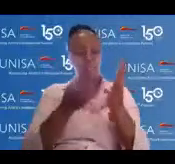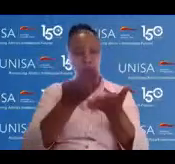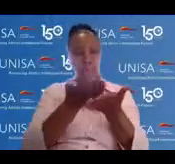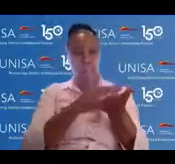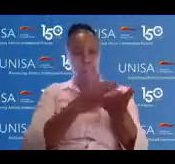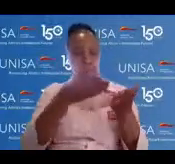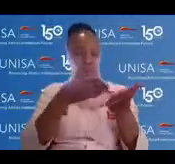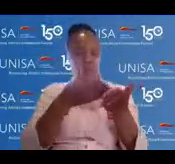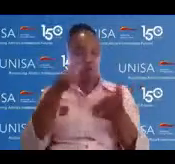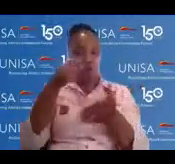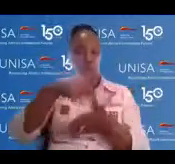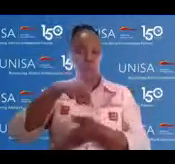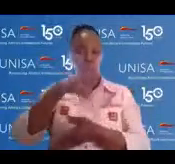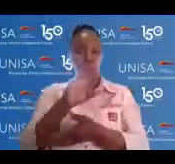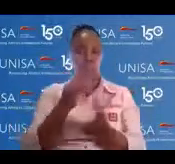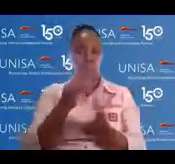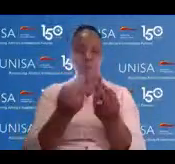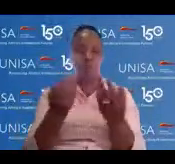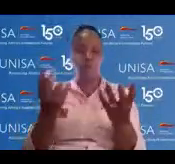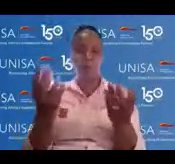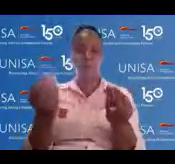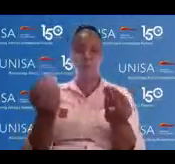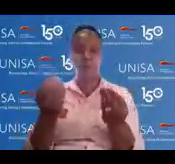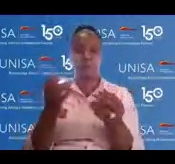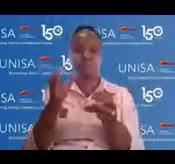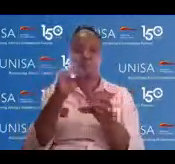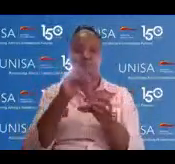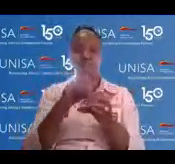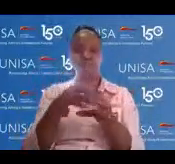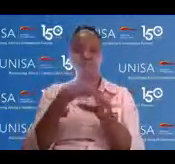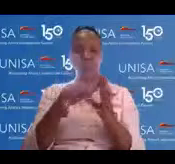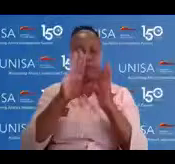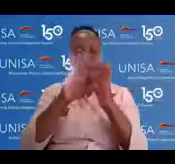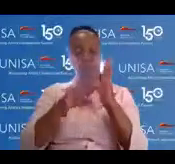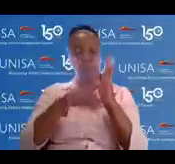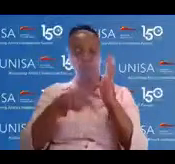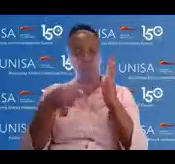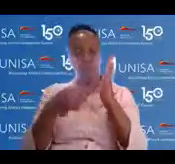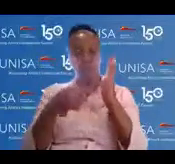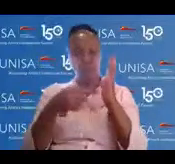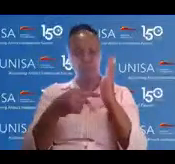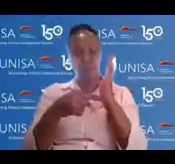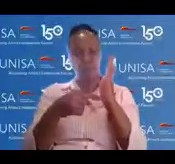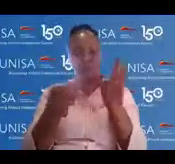you can also insert this code at the bottom to start your invigilation.